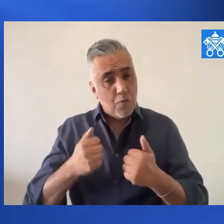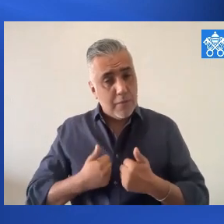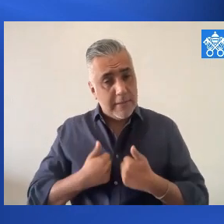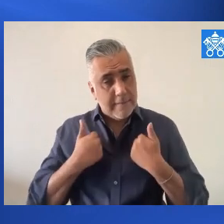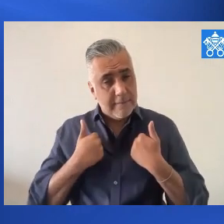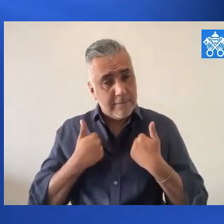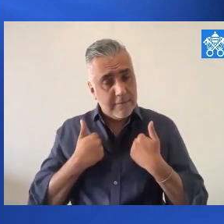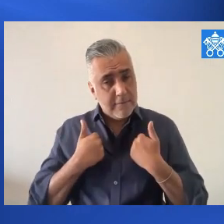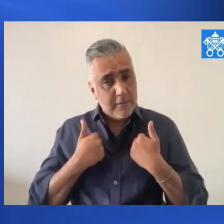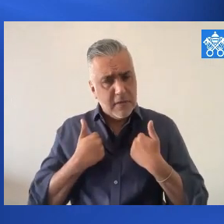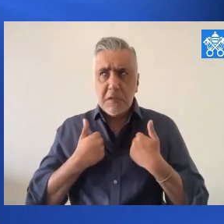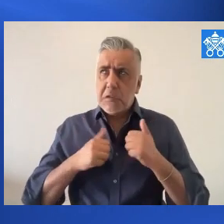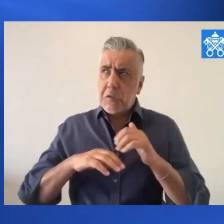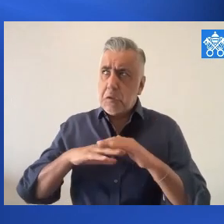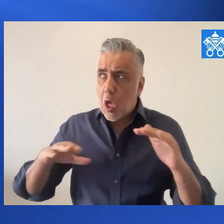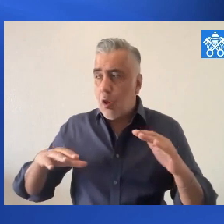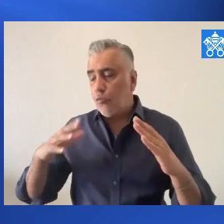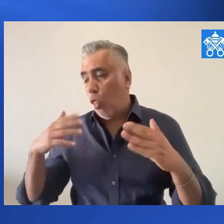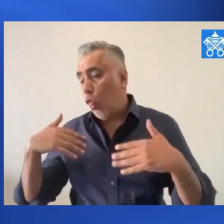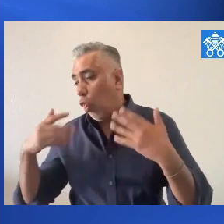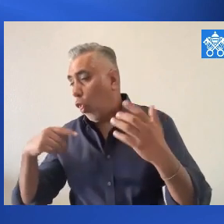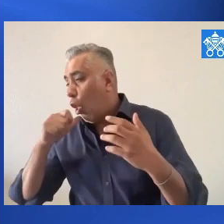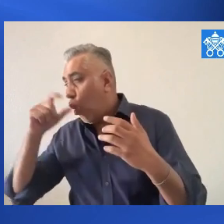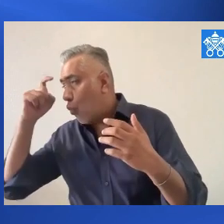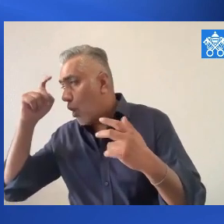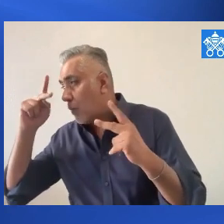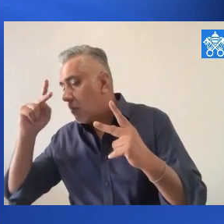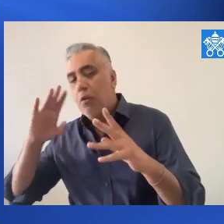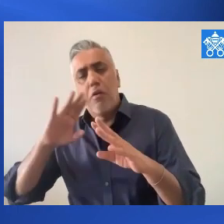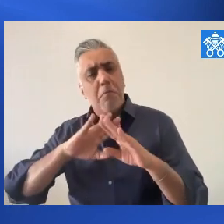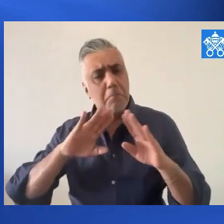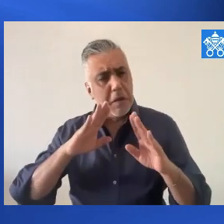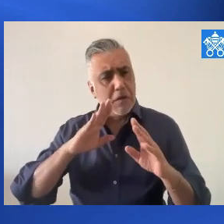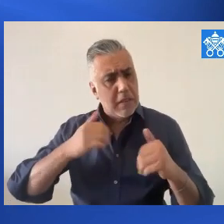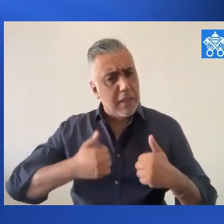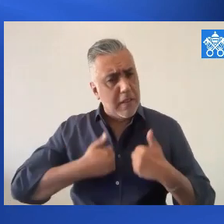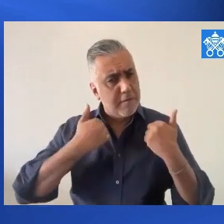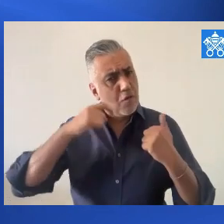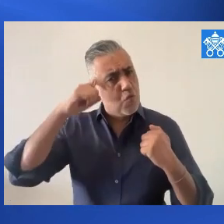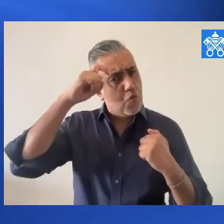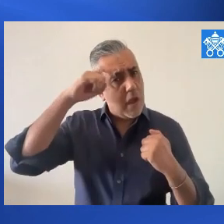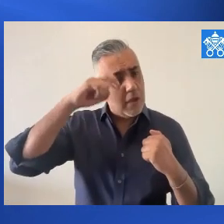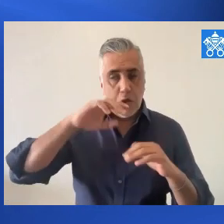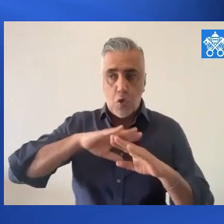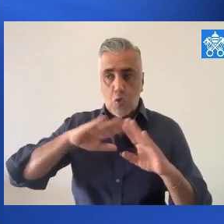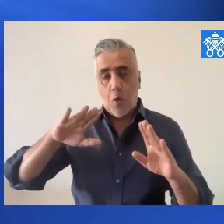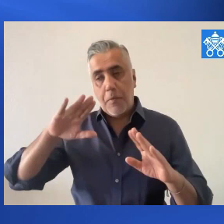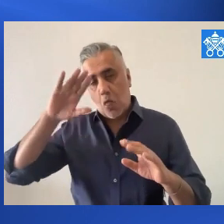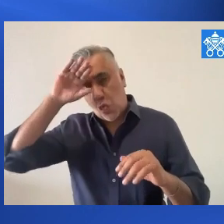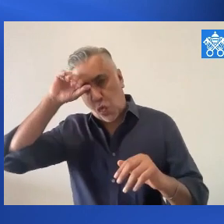Be careful then how you live, not as unwise people, but as